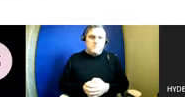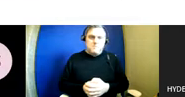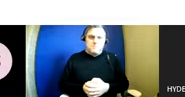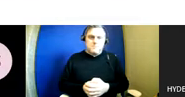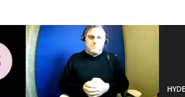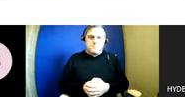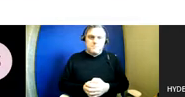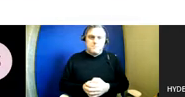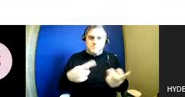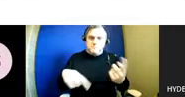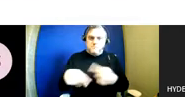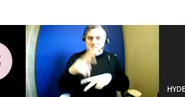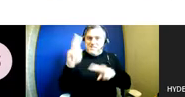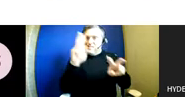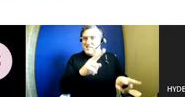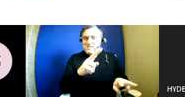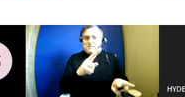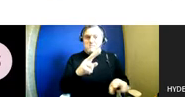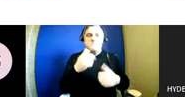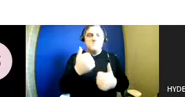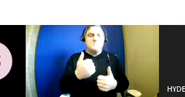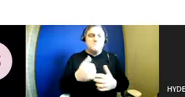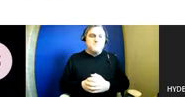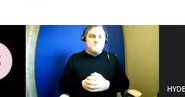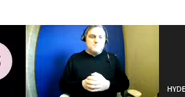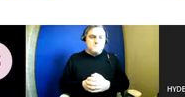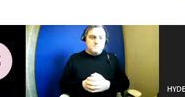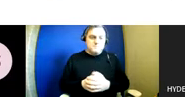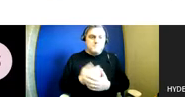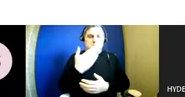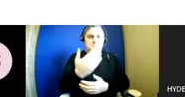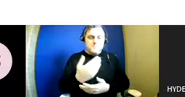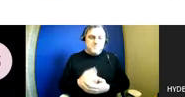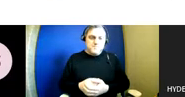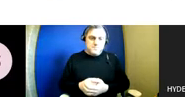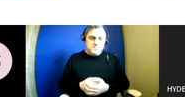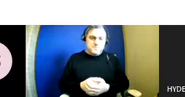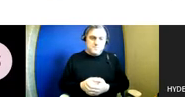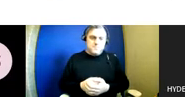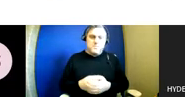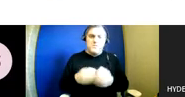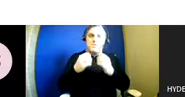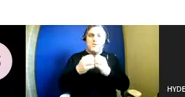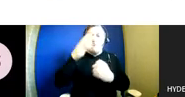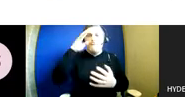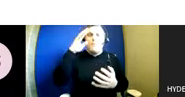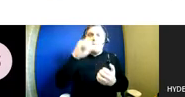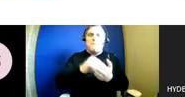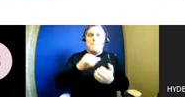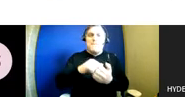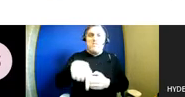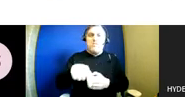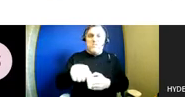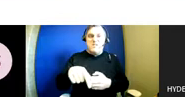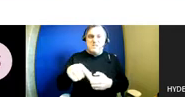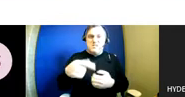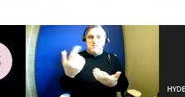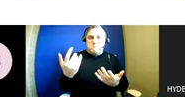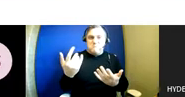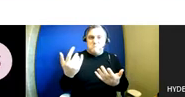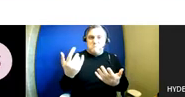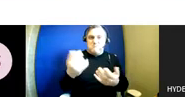Are you seeing the next slide, Kath? Yes, thank you. Yeah, that's appeared. Thank you. So it's worth remembering that this virus is a new